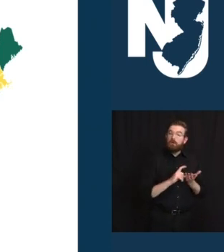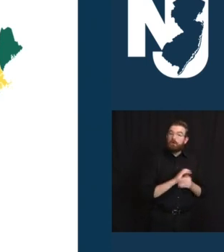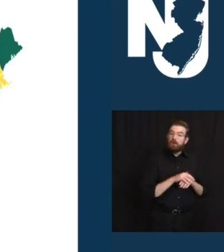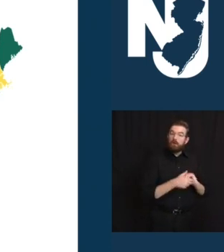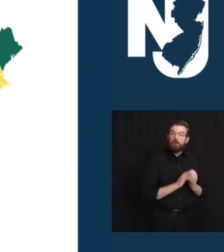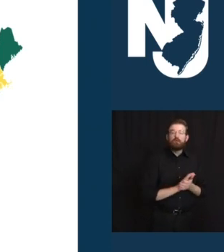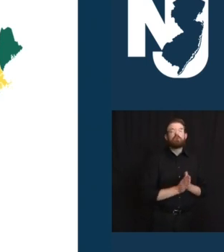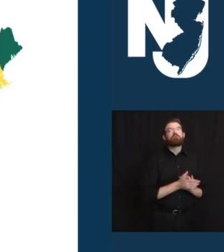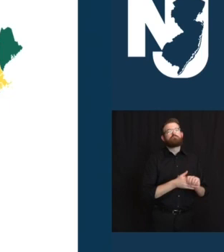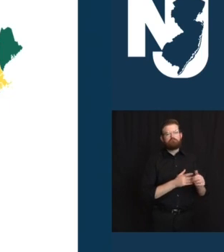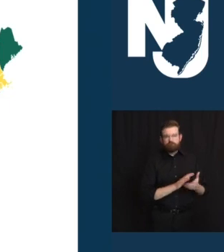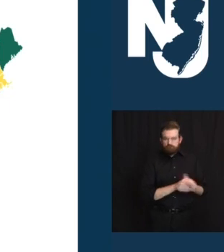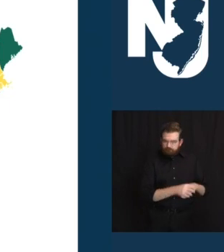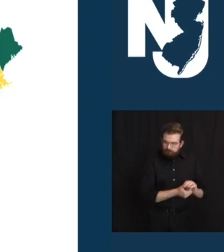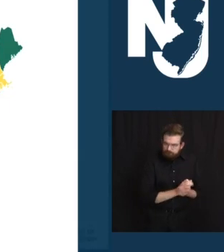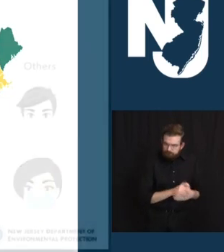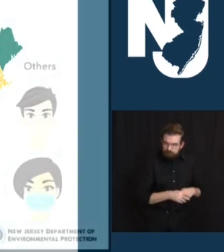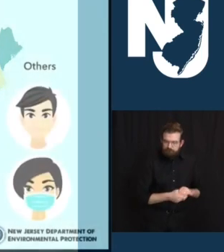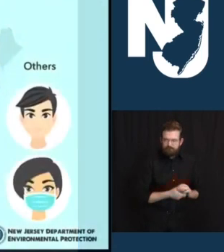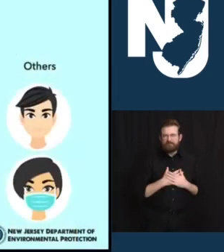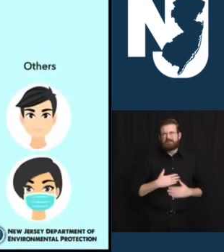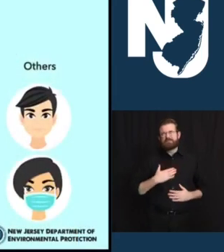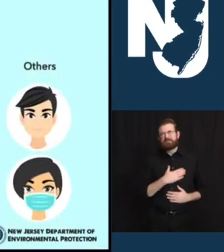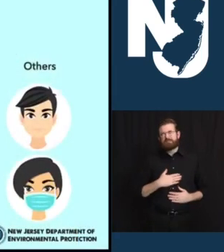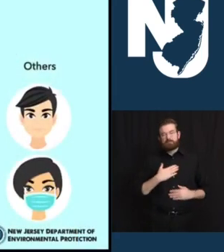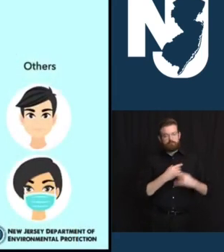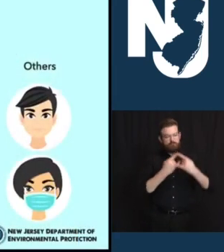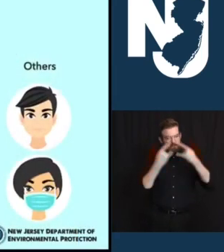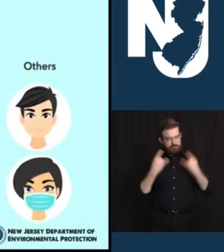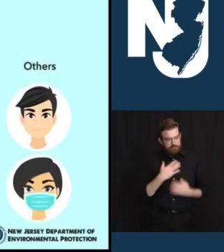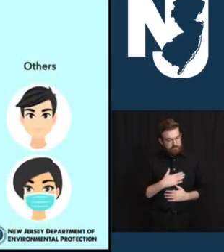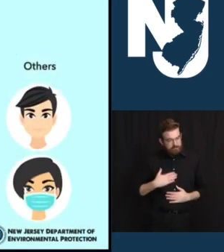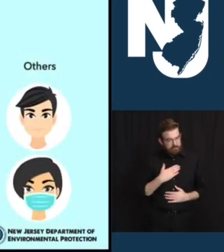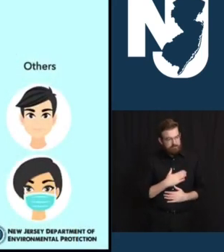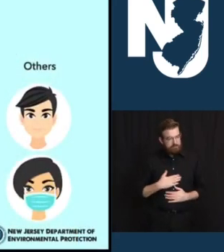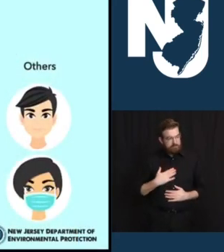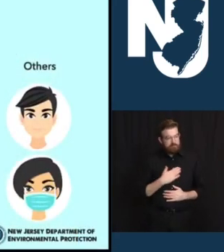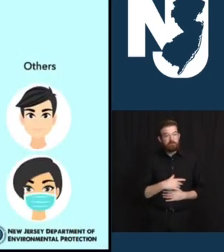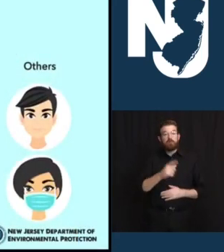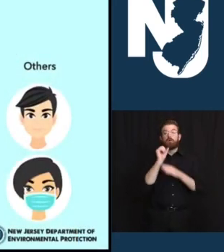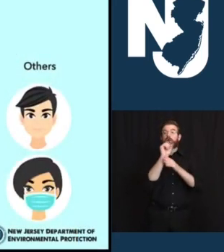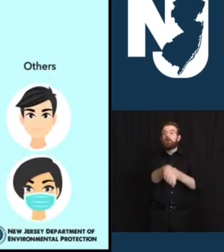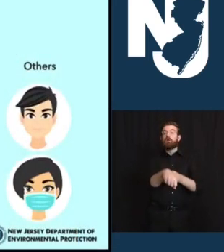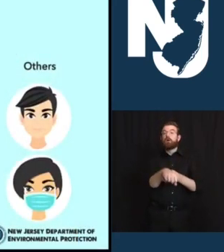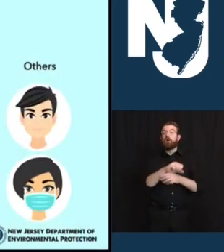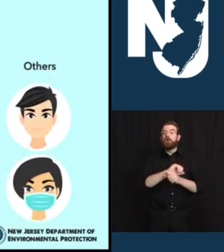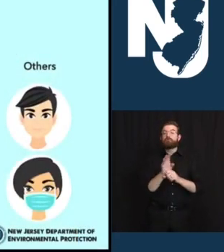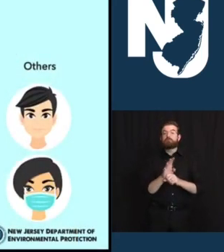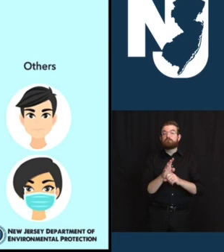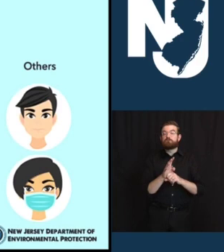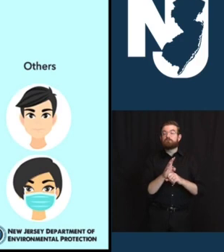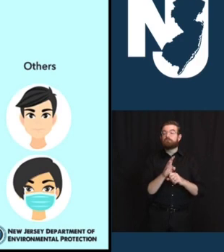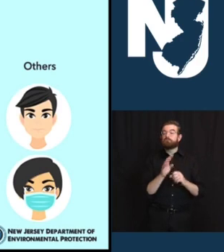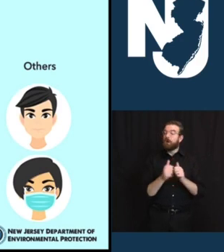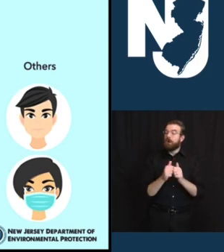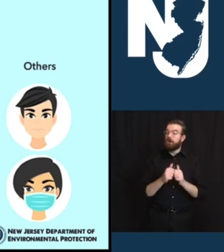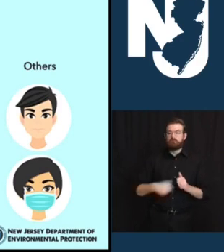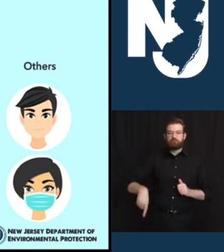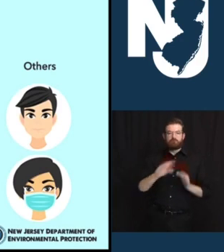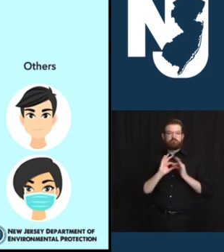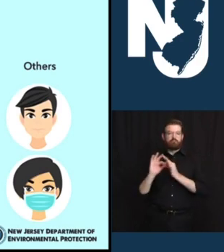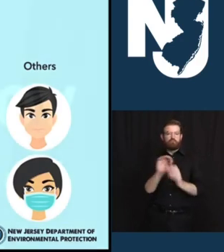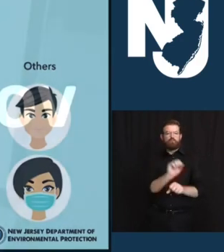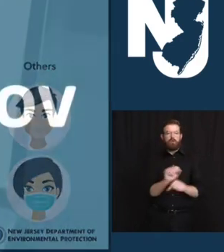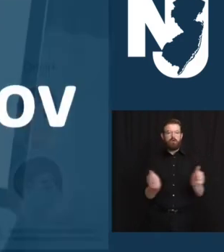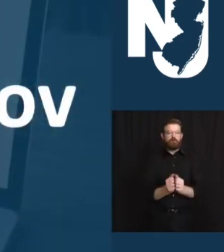over your face. We are going to defeat COVID-19 together. With that, please help me welcome the